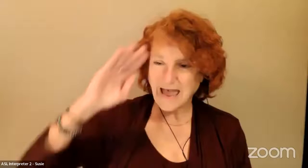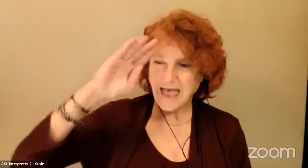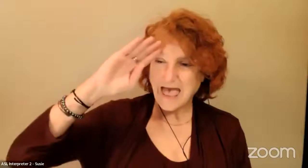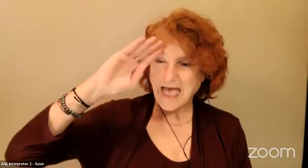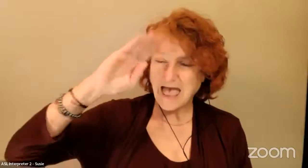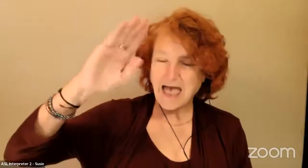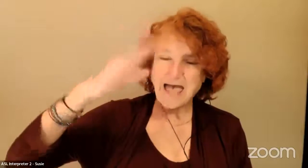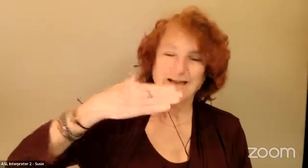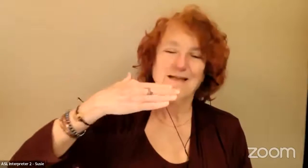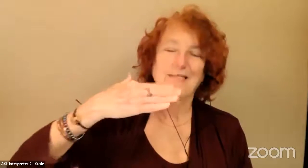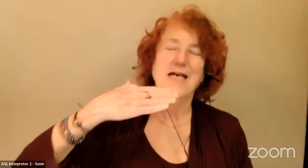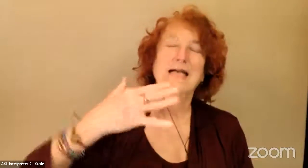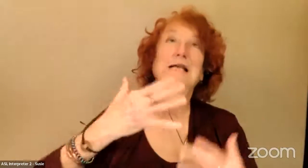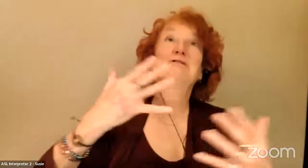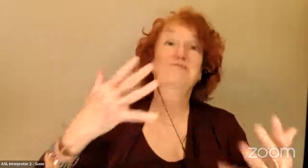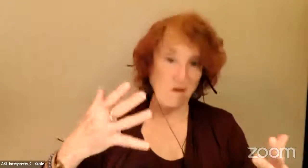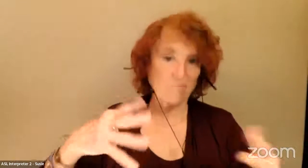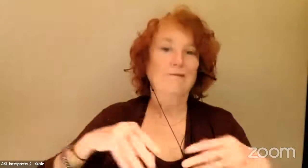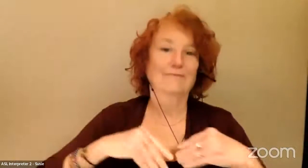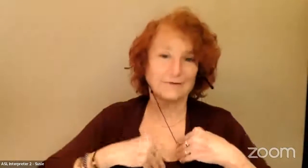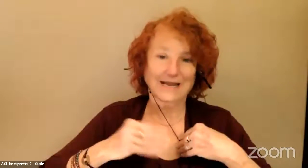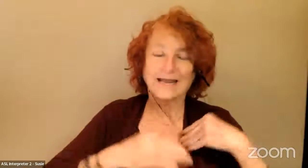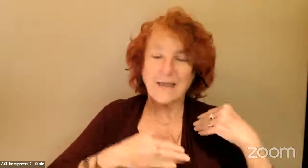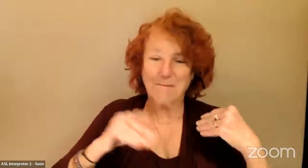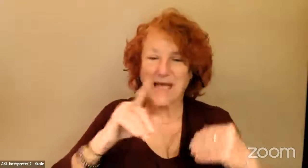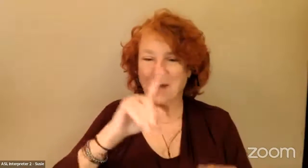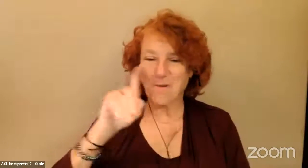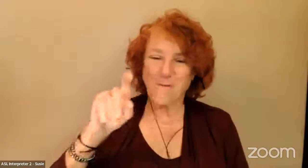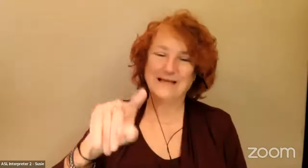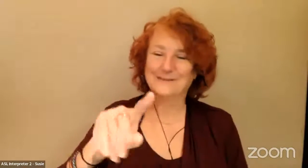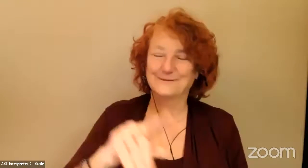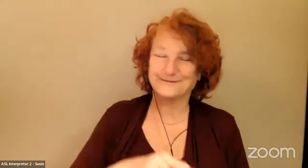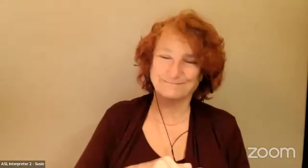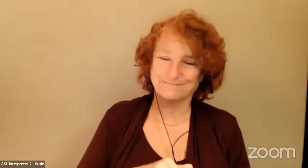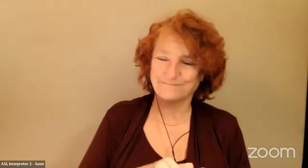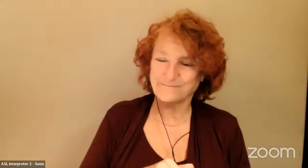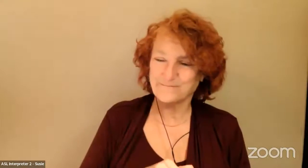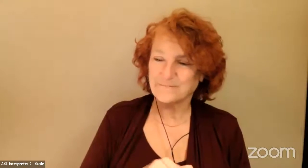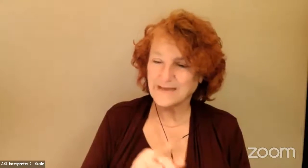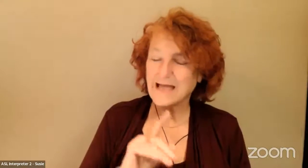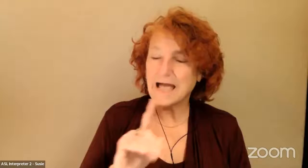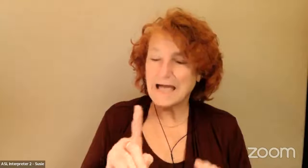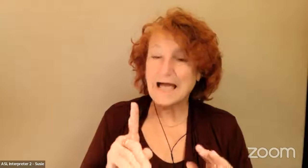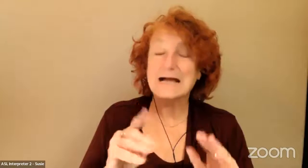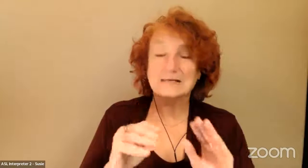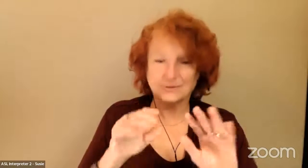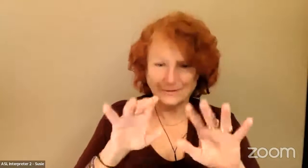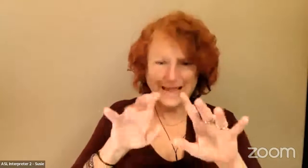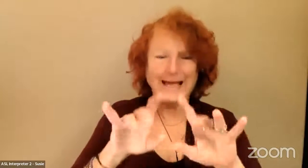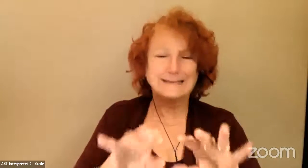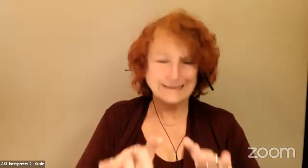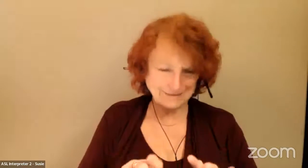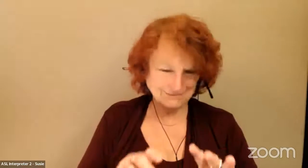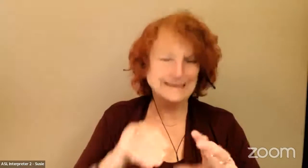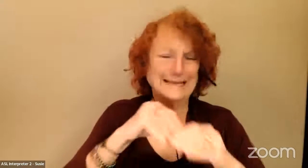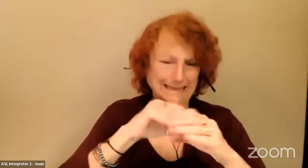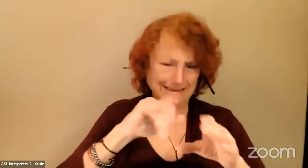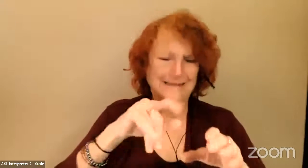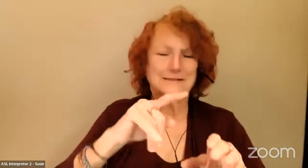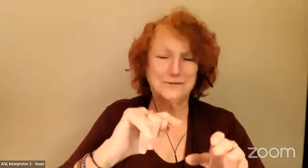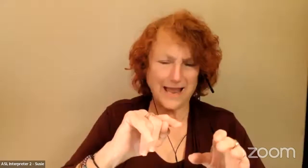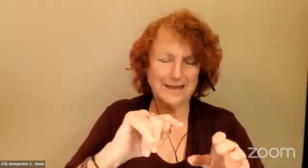Hi, thank you so much for taking my question. I actually put my questions in the chat. The first one